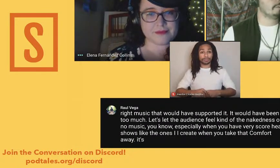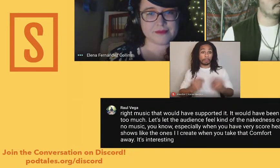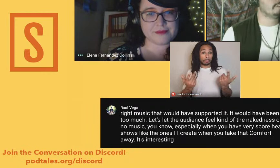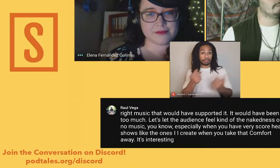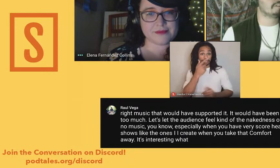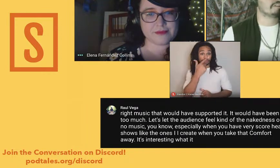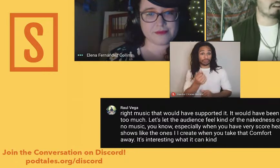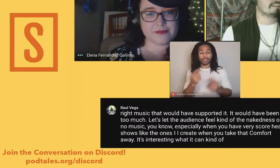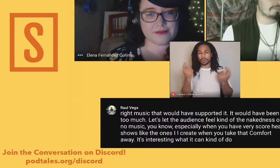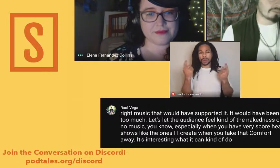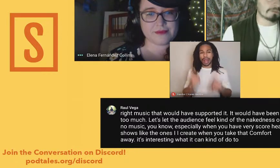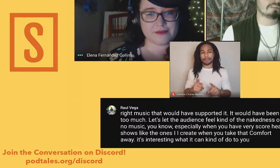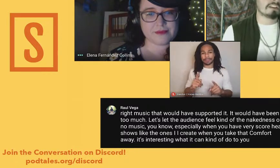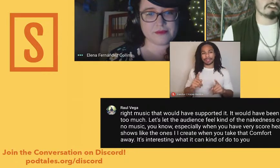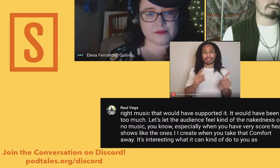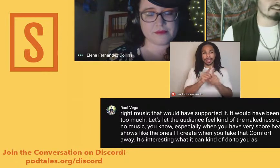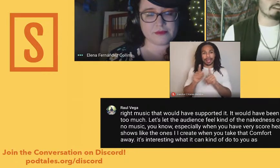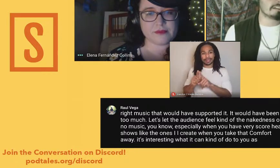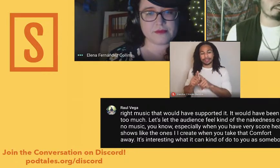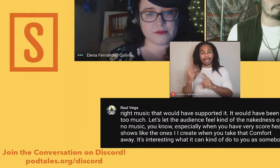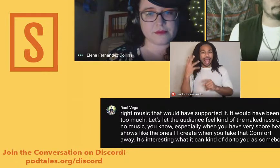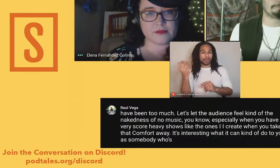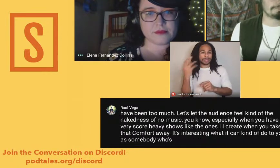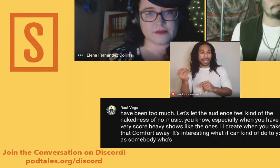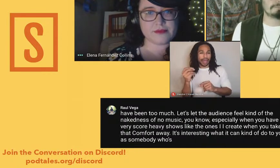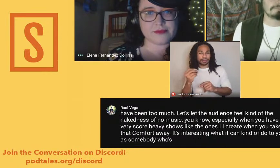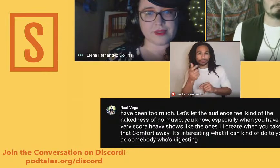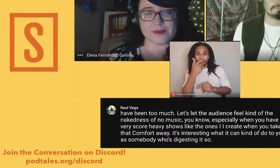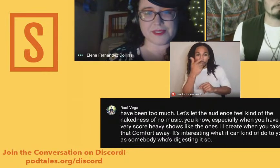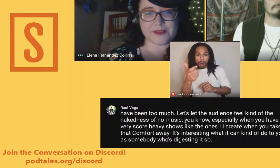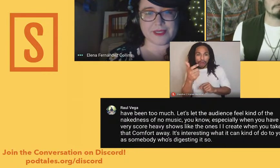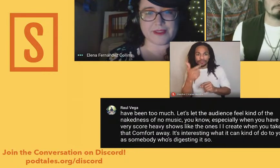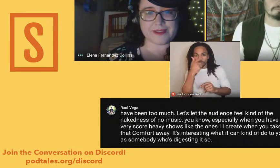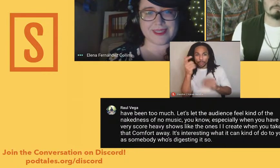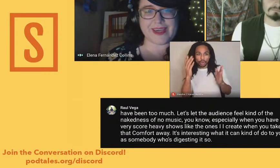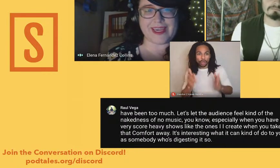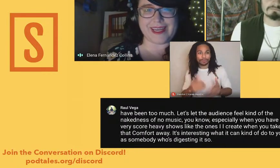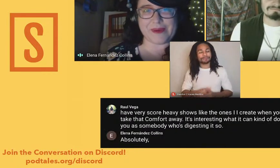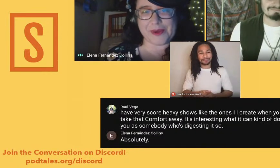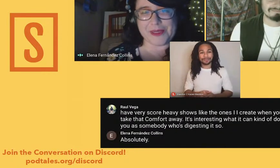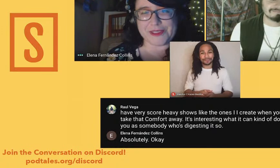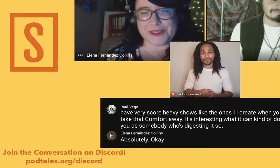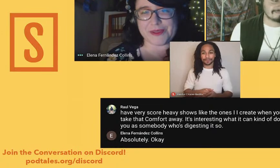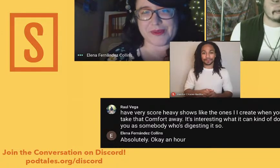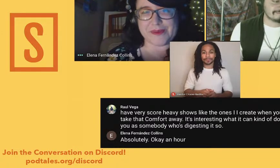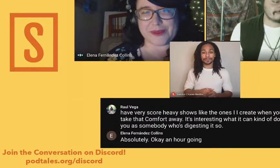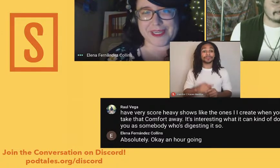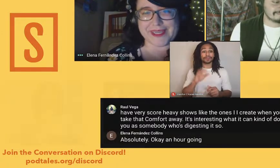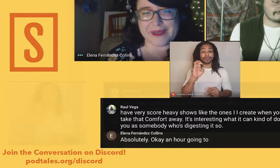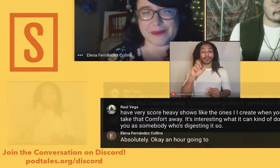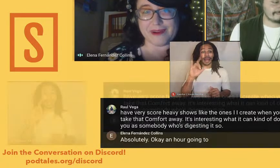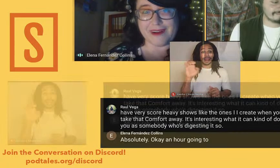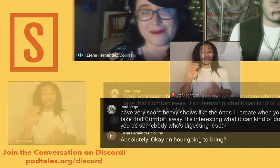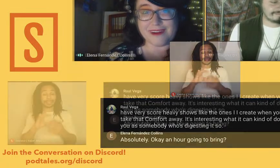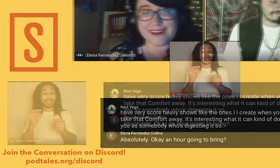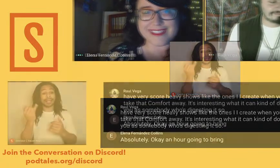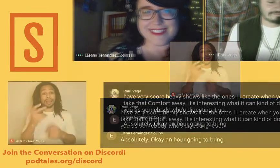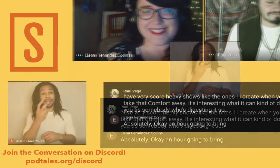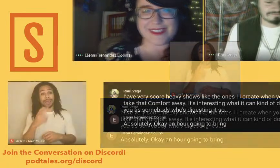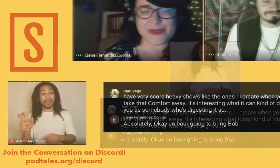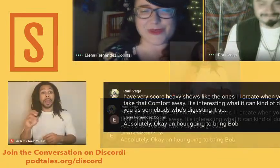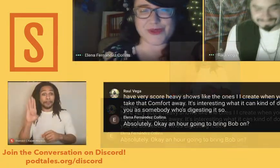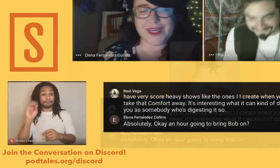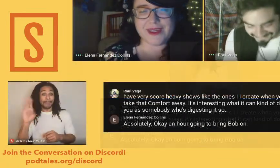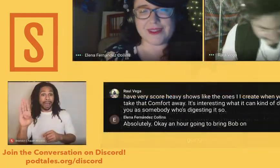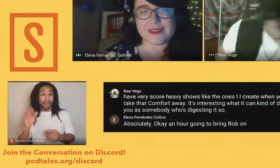kind of do to you as somebody who's digesting it. So absolutely. Okay, now we're going to bring Bob on